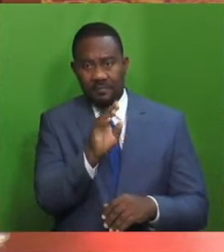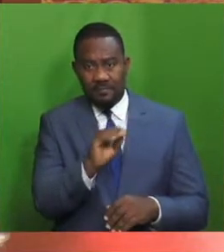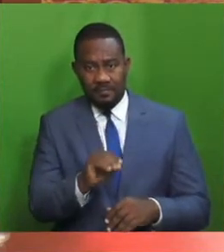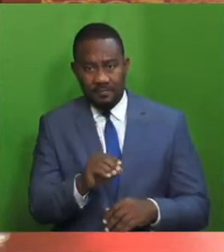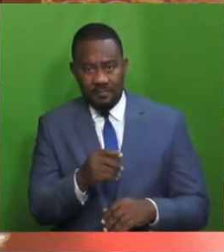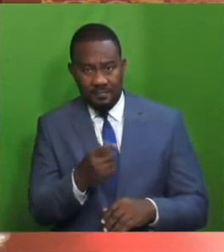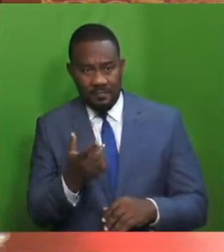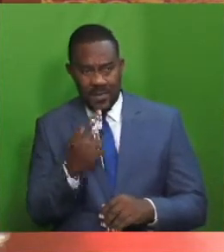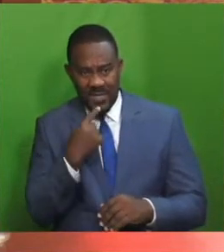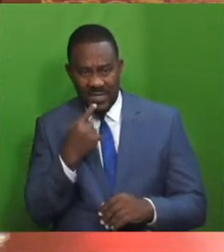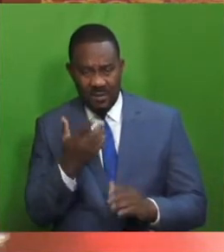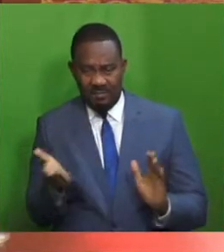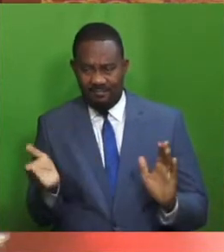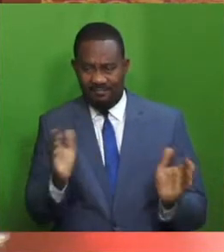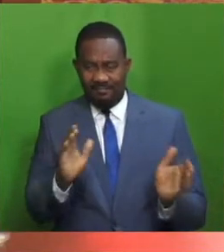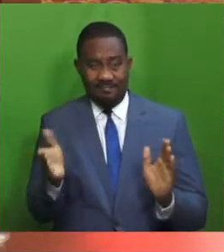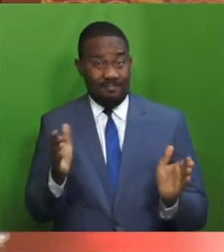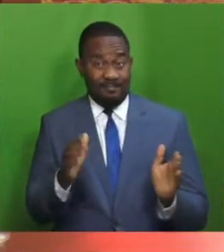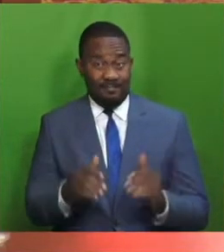that we should match